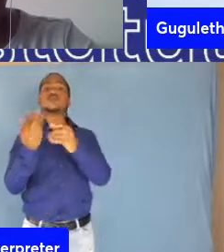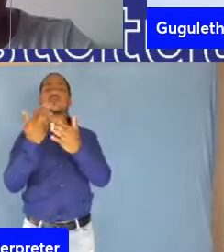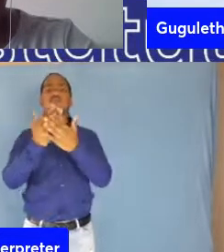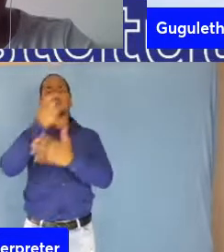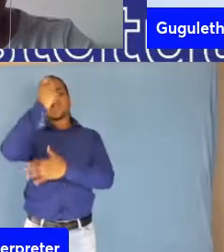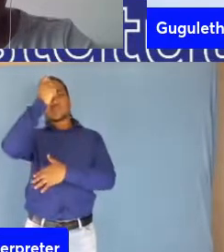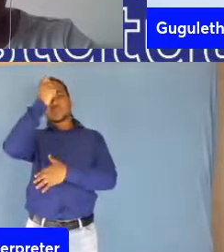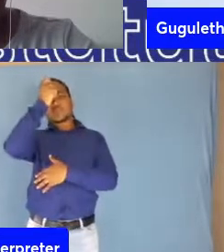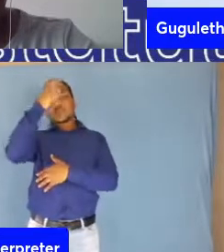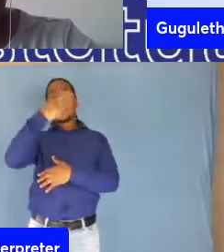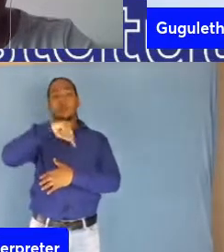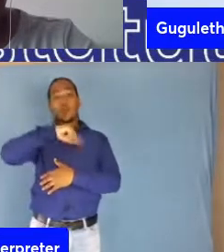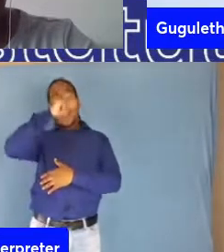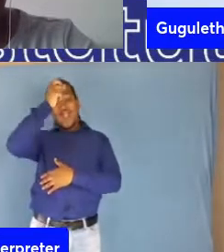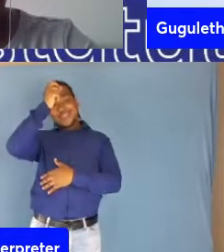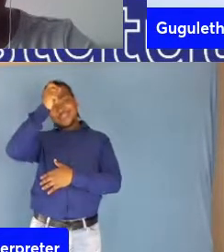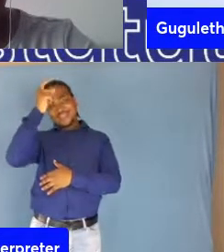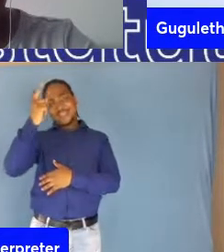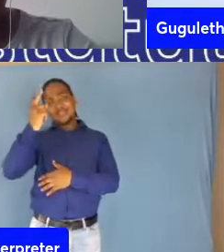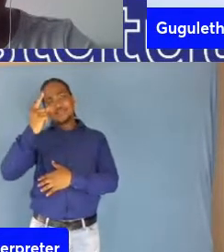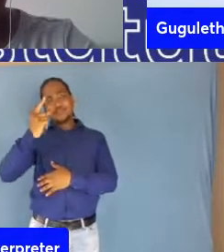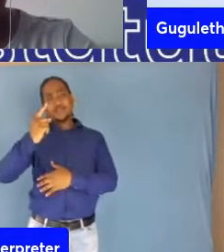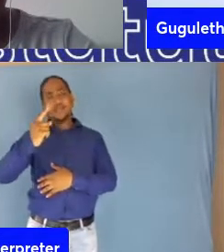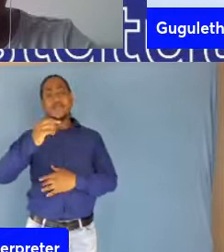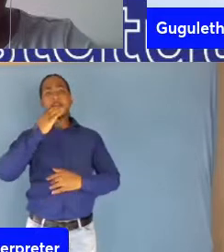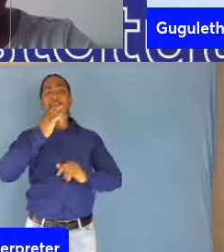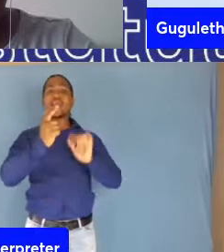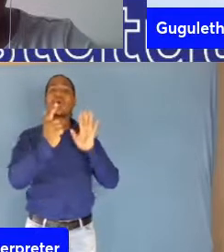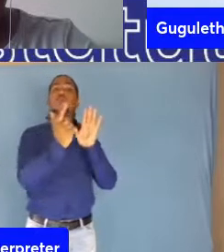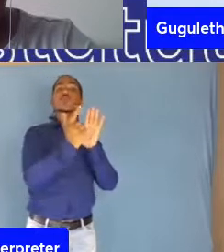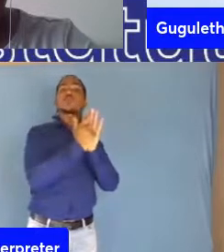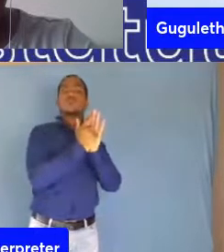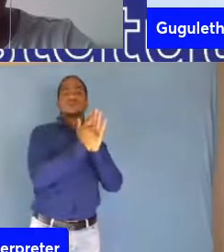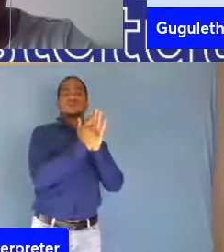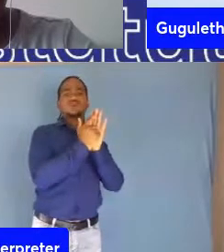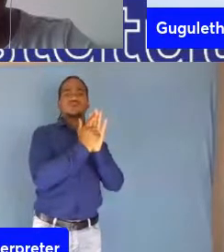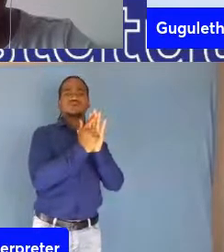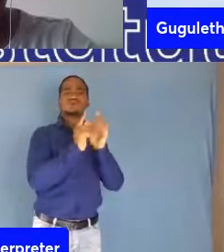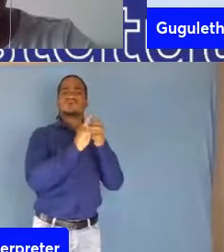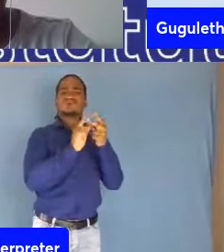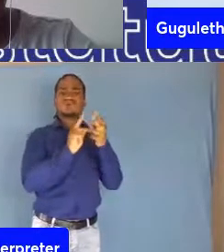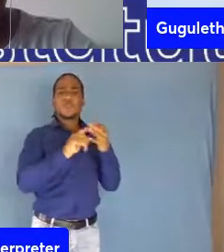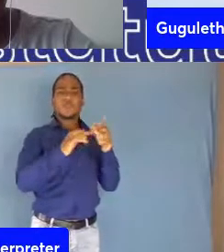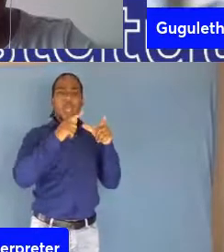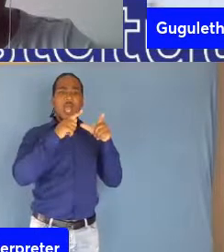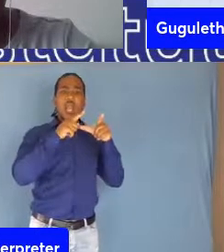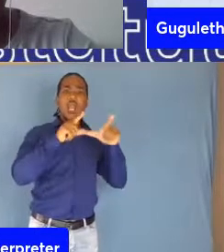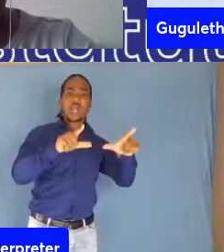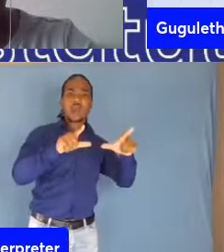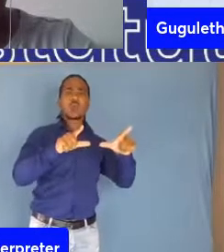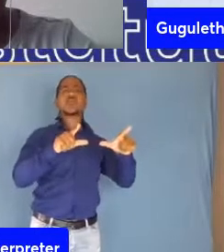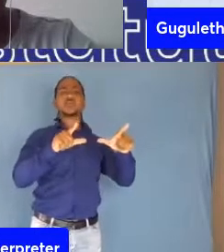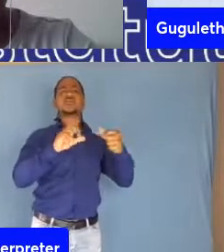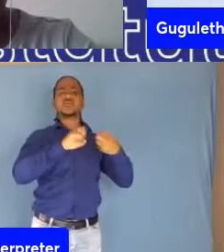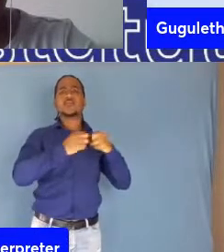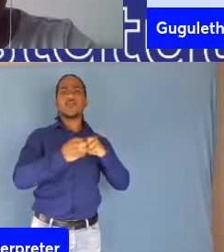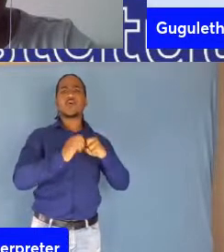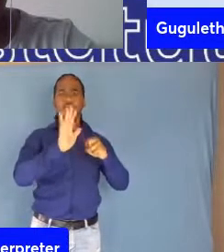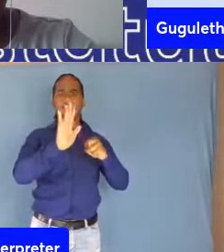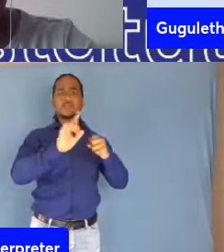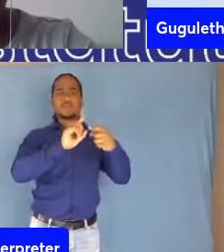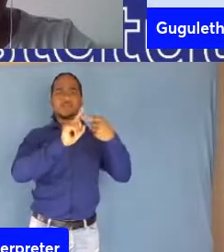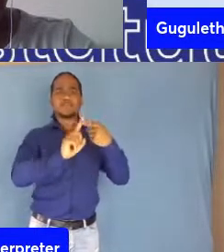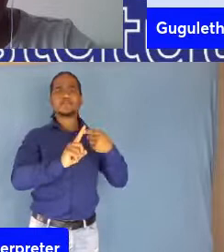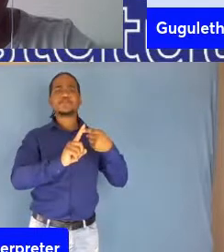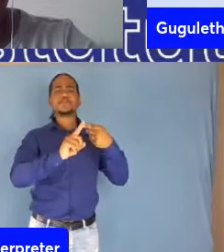the instance where we need to look at legal recourse, we understand that language is a factor. If it's the disability is